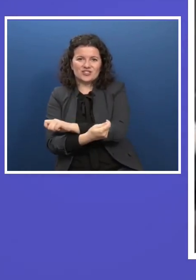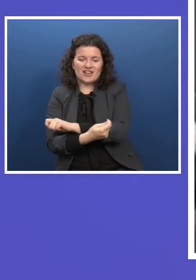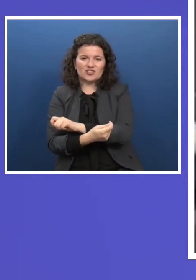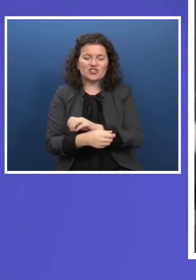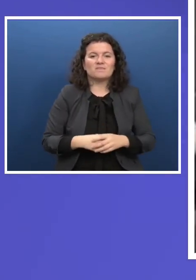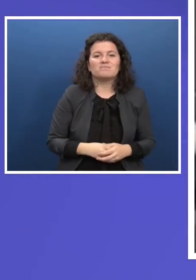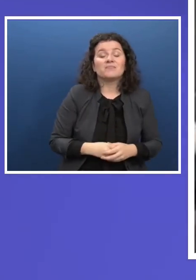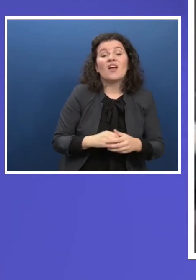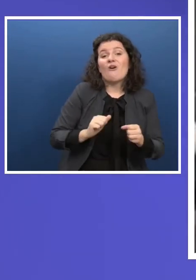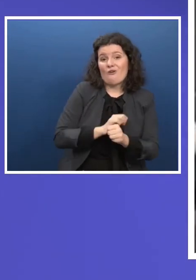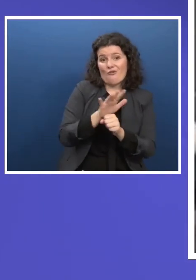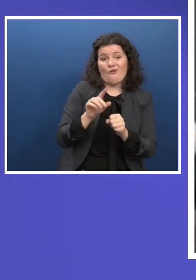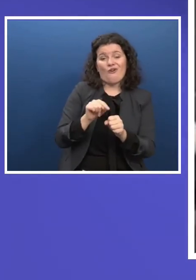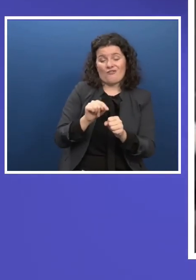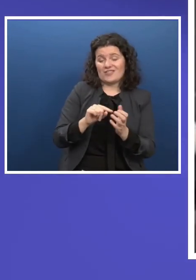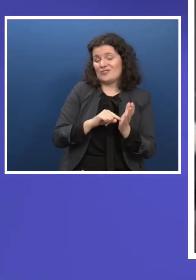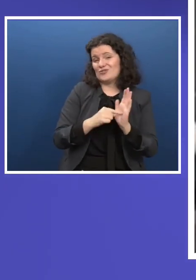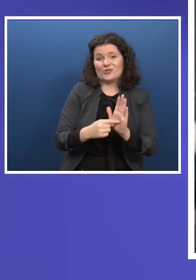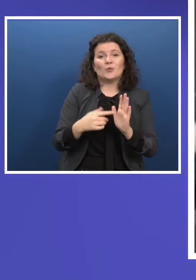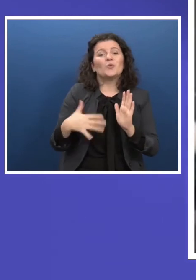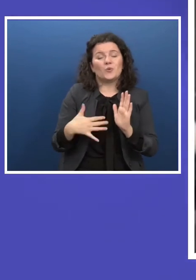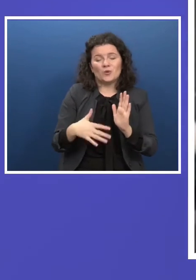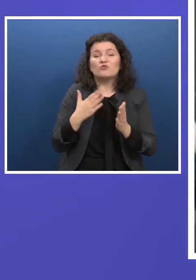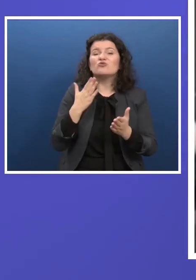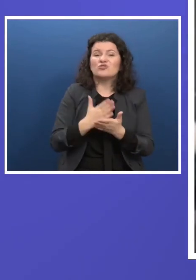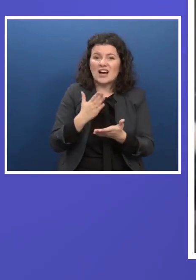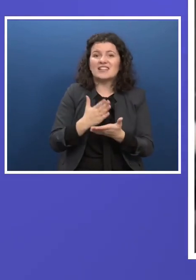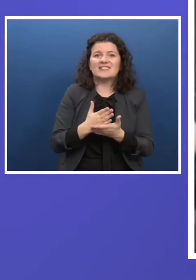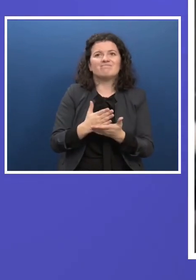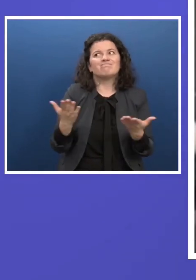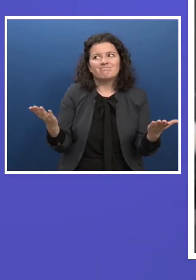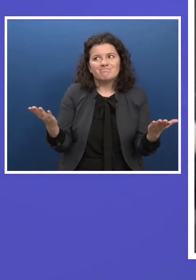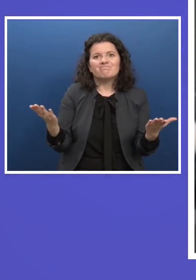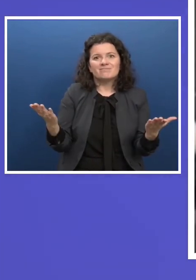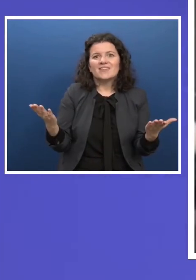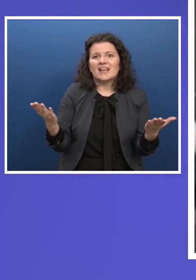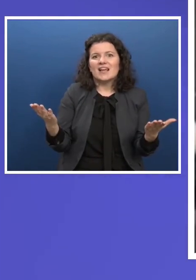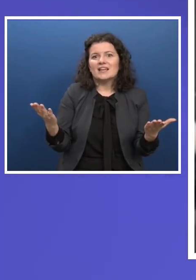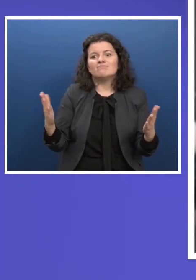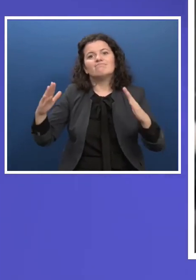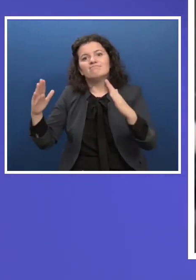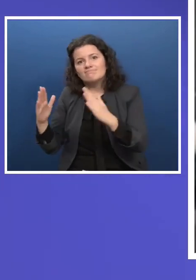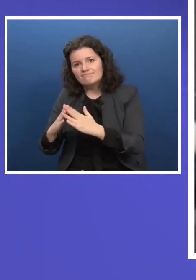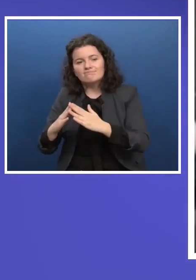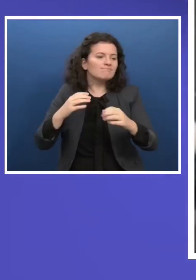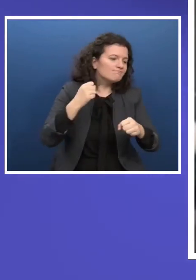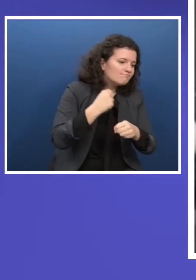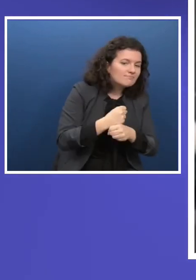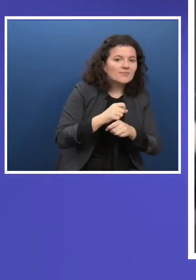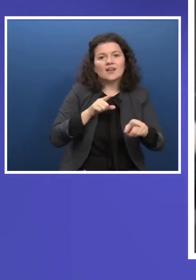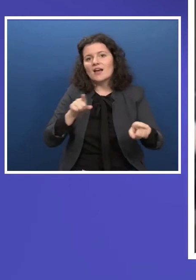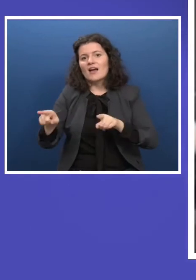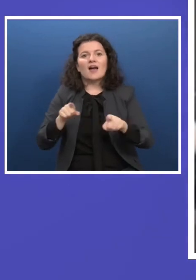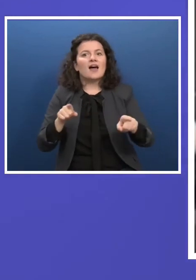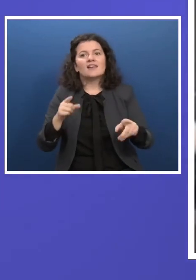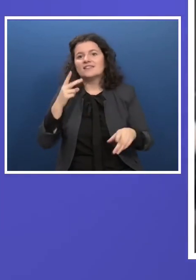has reminded us that exactly we are seeing some of those ramifications of having stay-at-home orders,